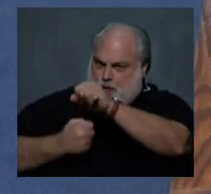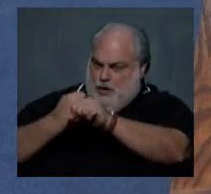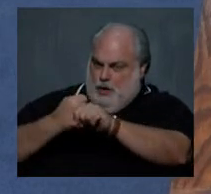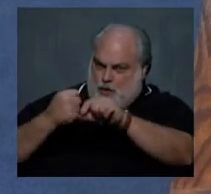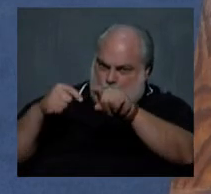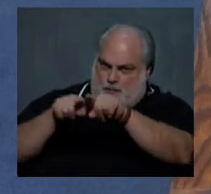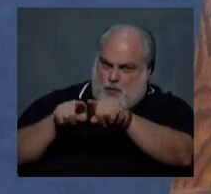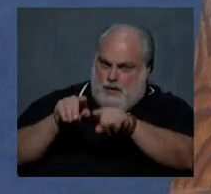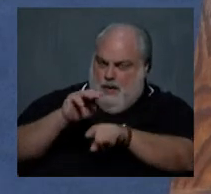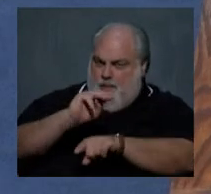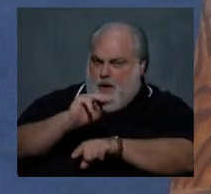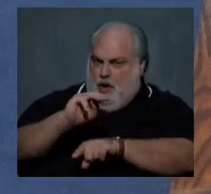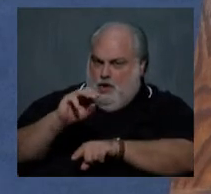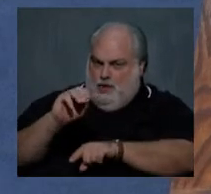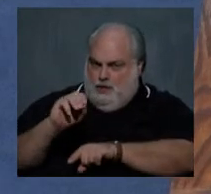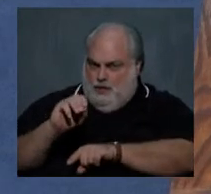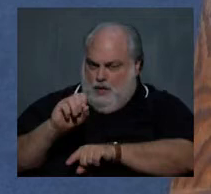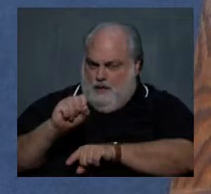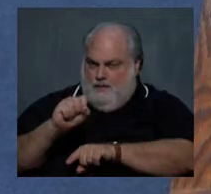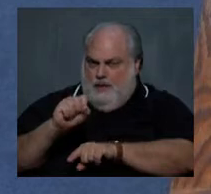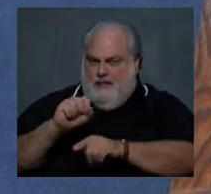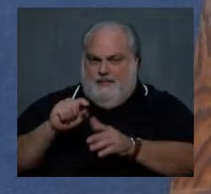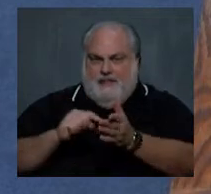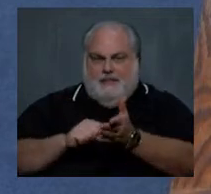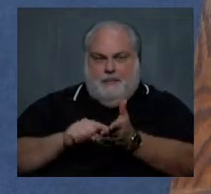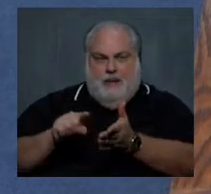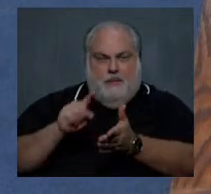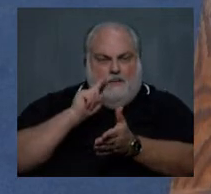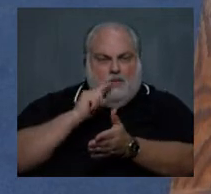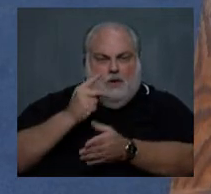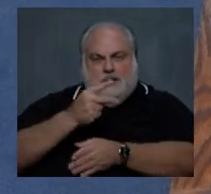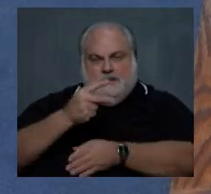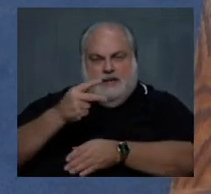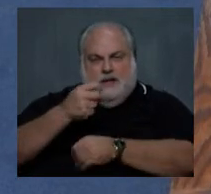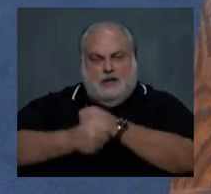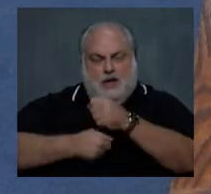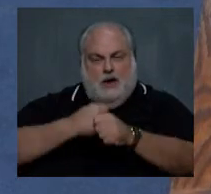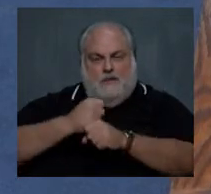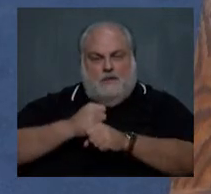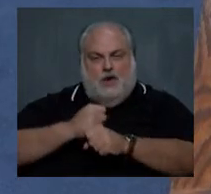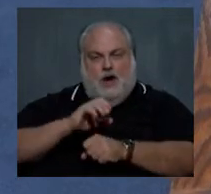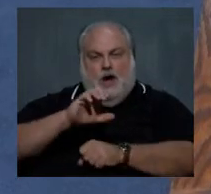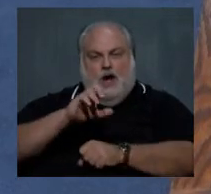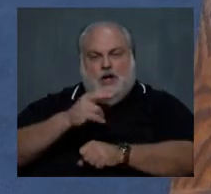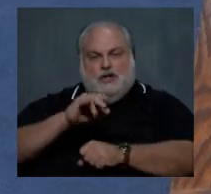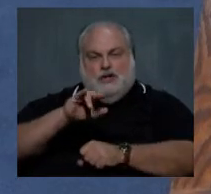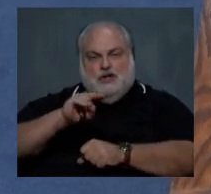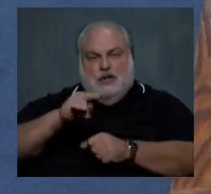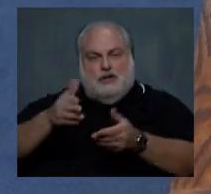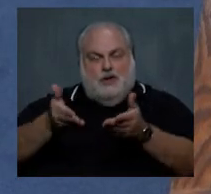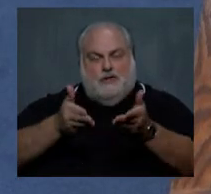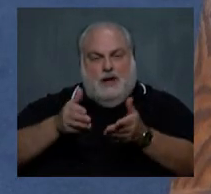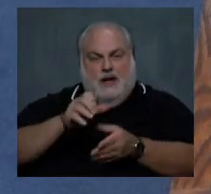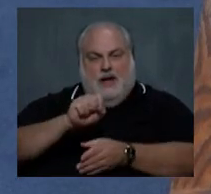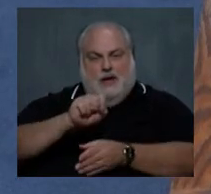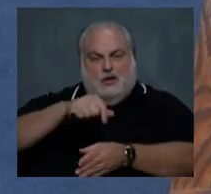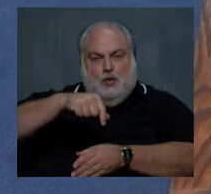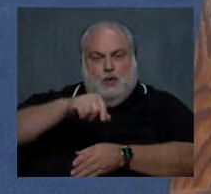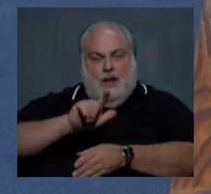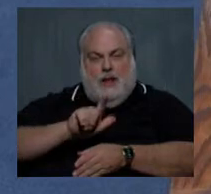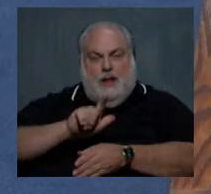with Microsoft. So this is the payment for the 2nd year. So this is for our Exchange server, our SQL, our VDI